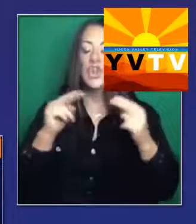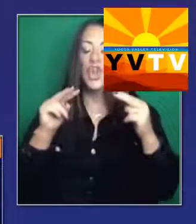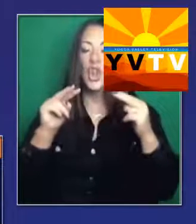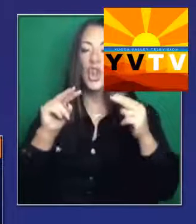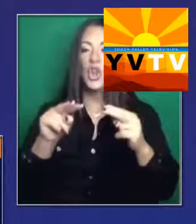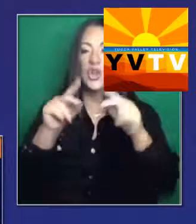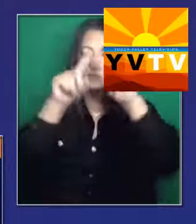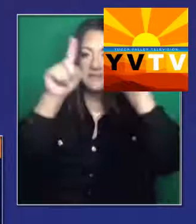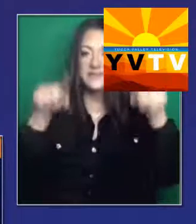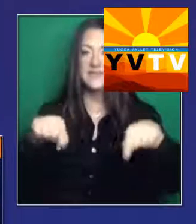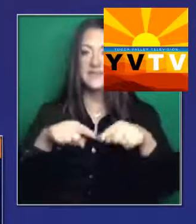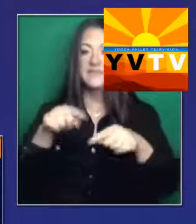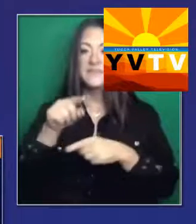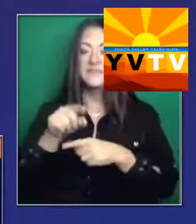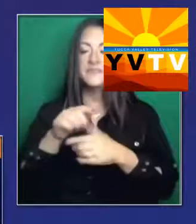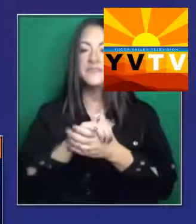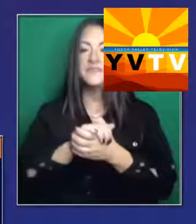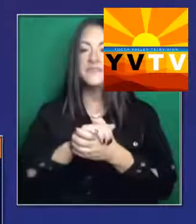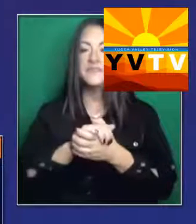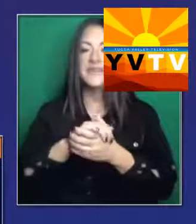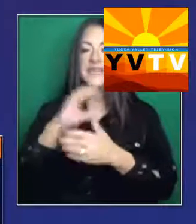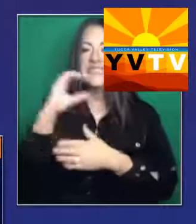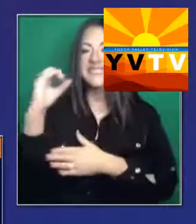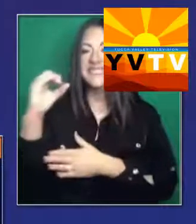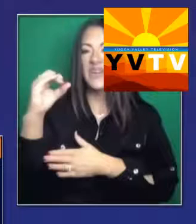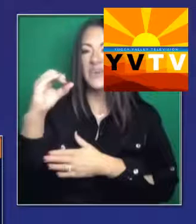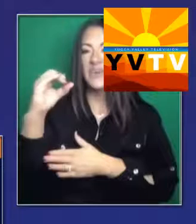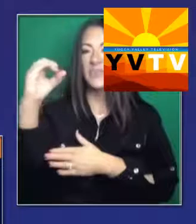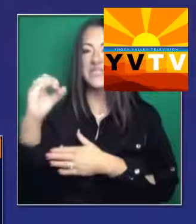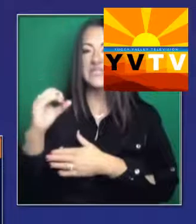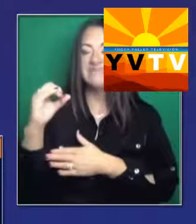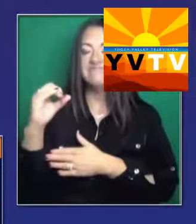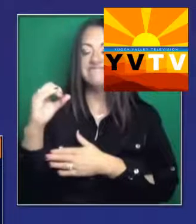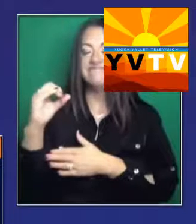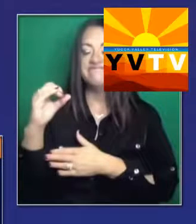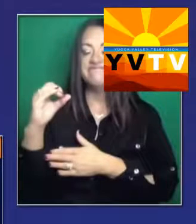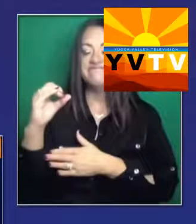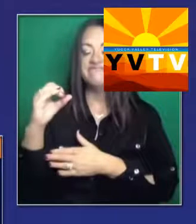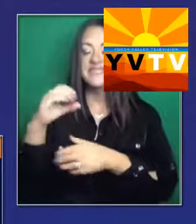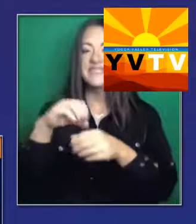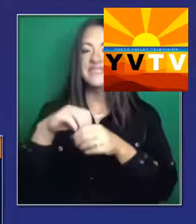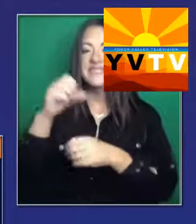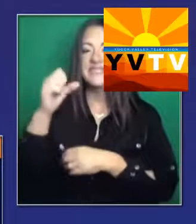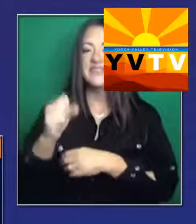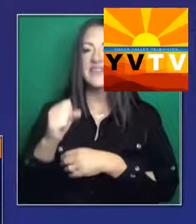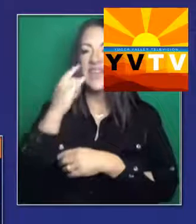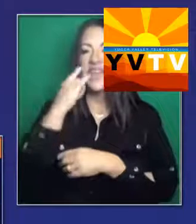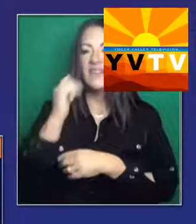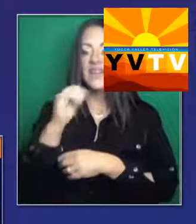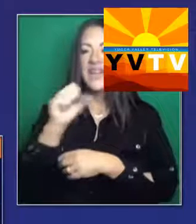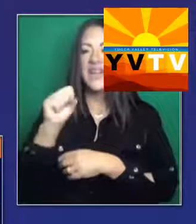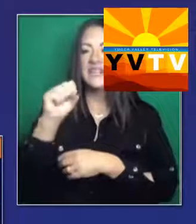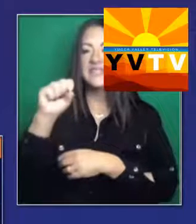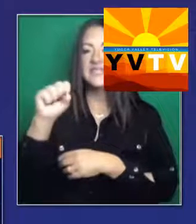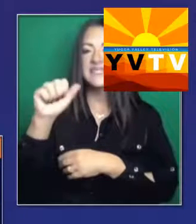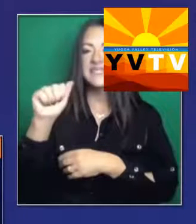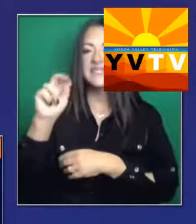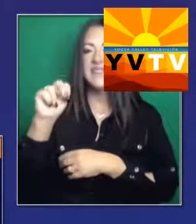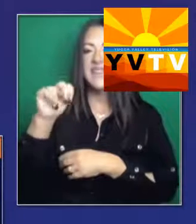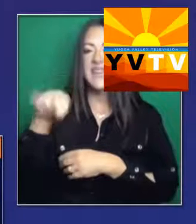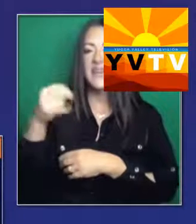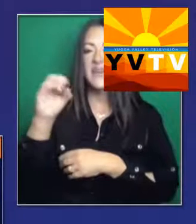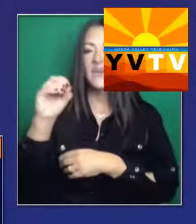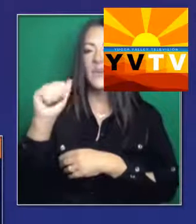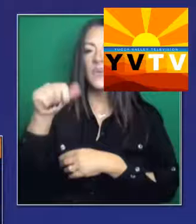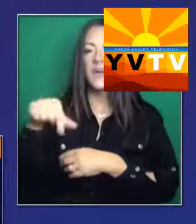Familiar slide, that's 0% in Southern California, 0% in San Joaquin Valley, again, representing not the fact that